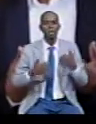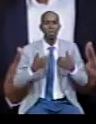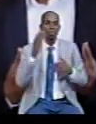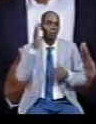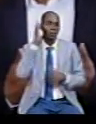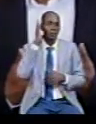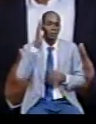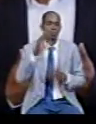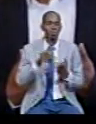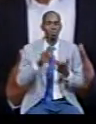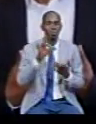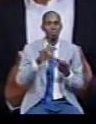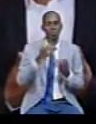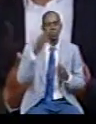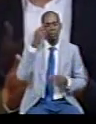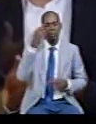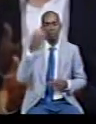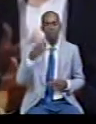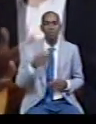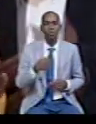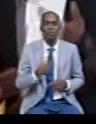shall choose for me,